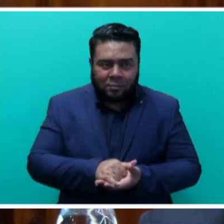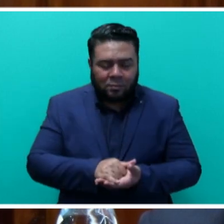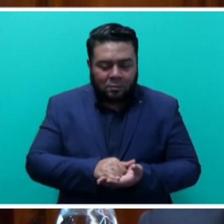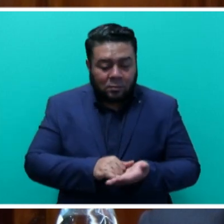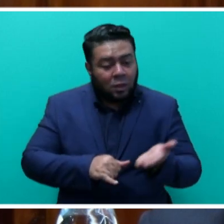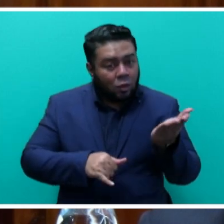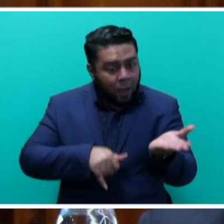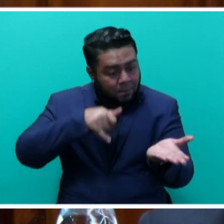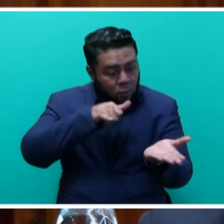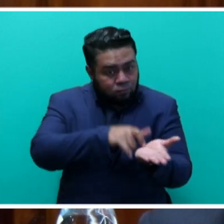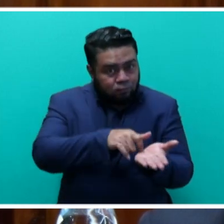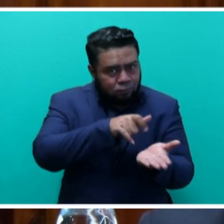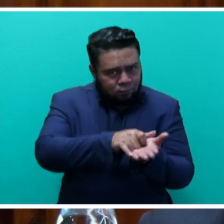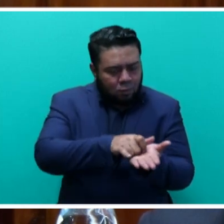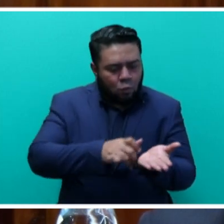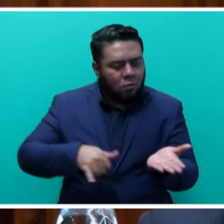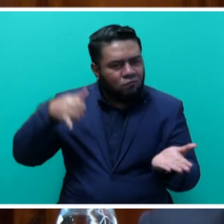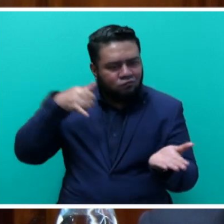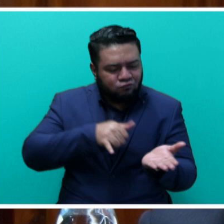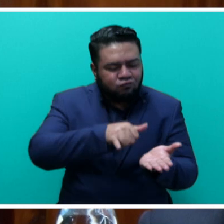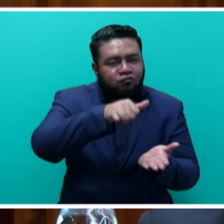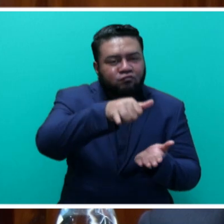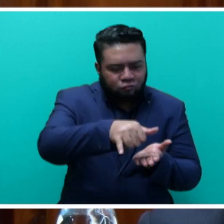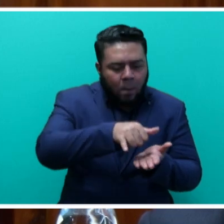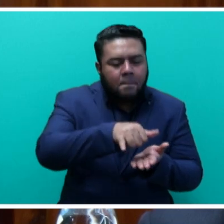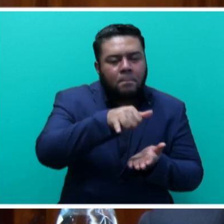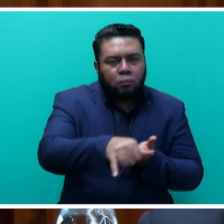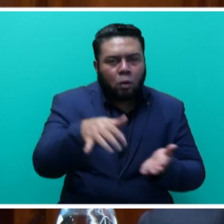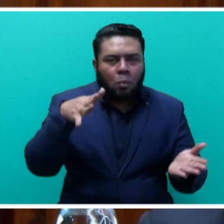area and collided with a rock mound at the end of the runway.